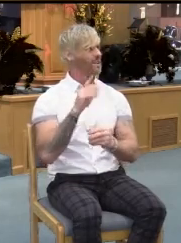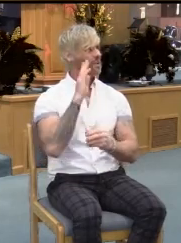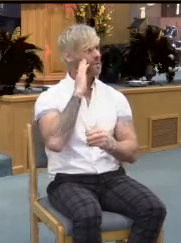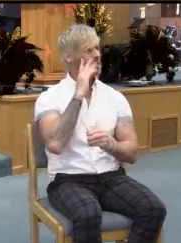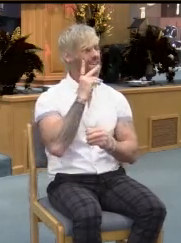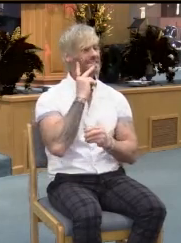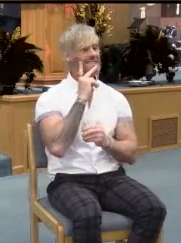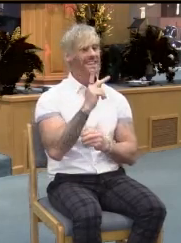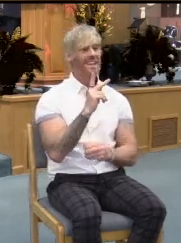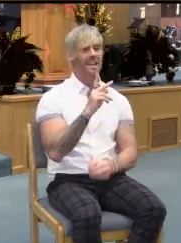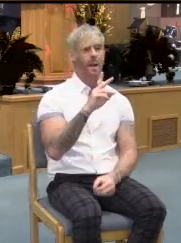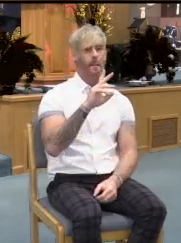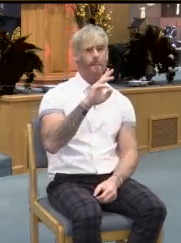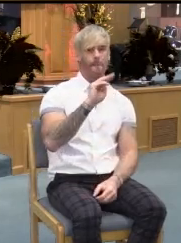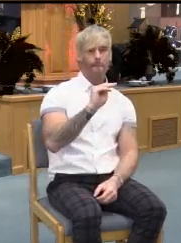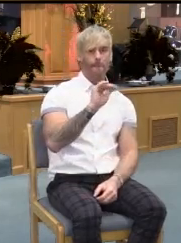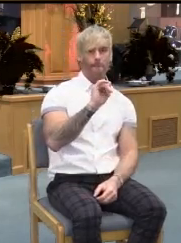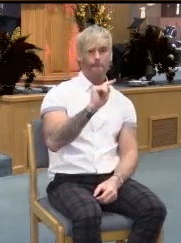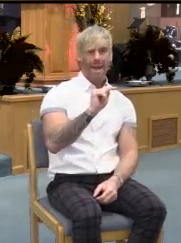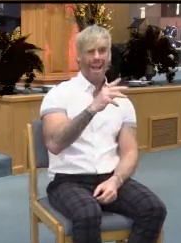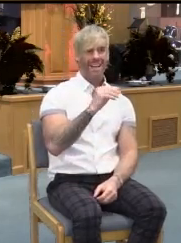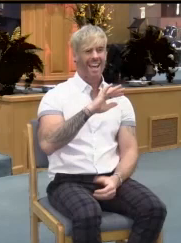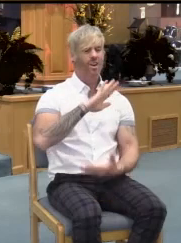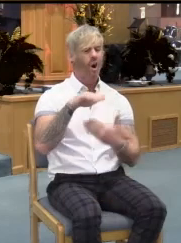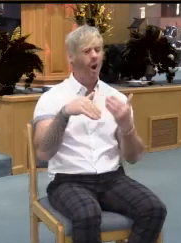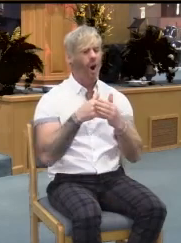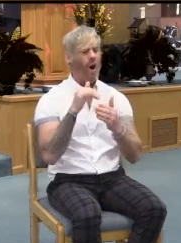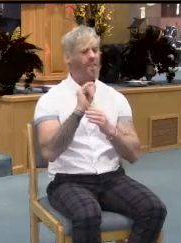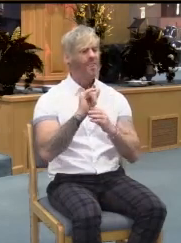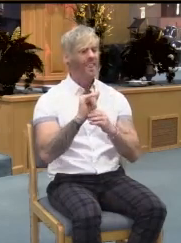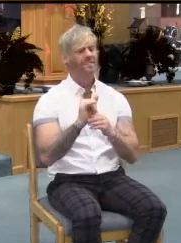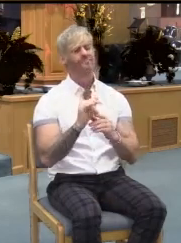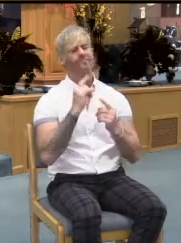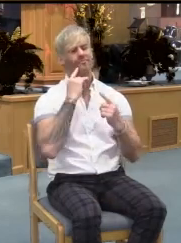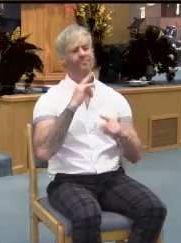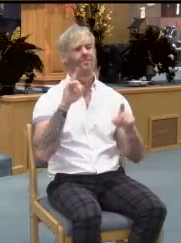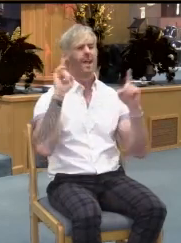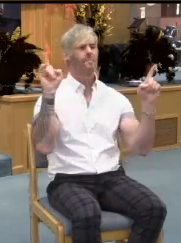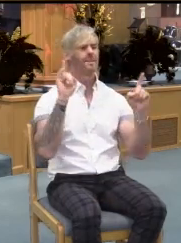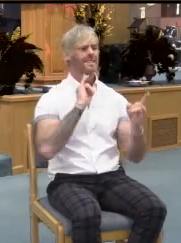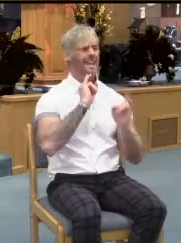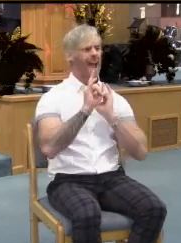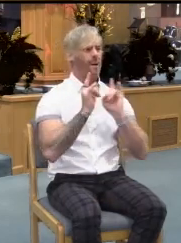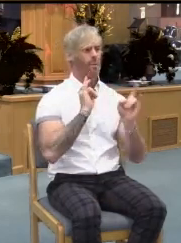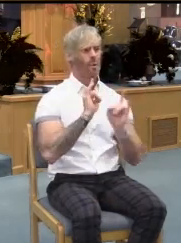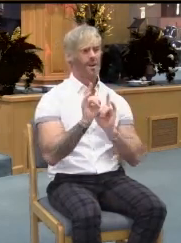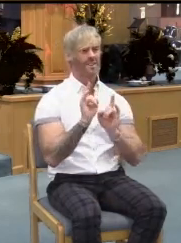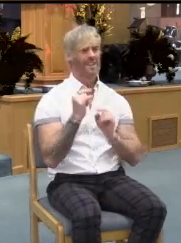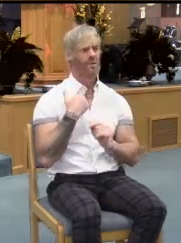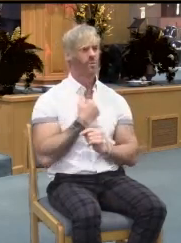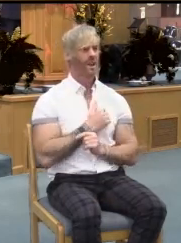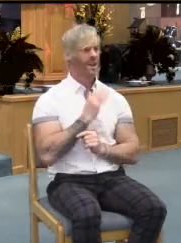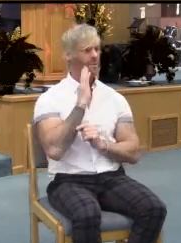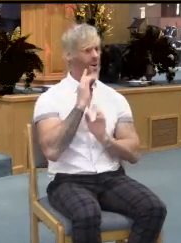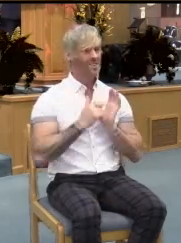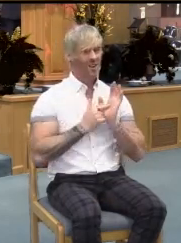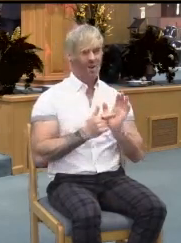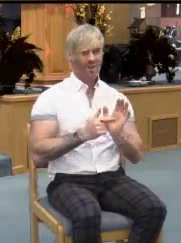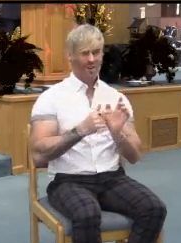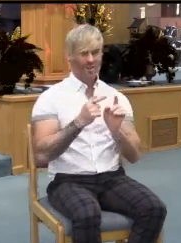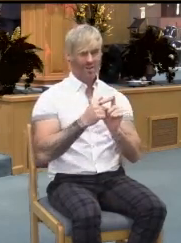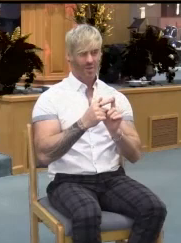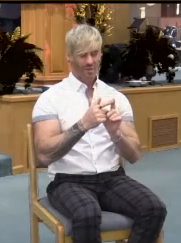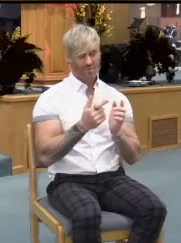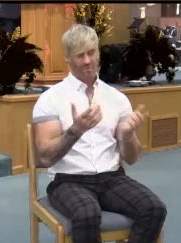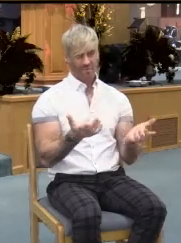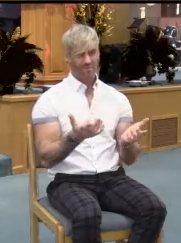the great cowboys of the past. And a few of the videos that we'll be sharing with you to illustrate points. So we're looking forward to